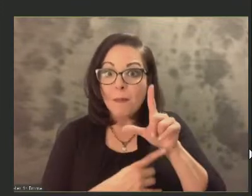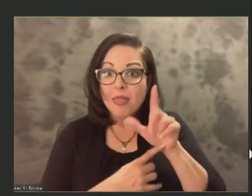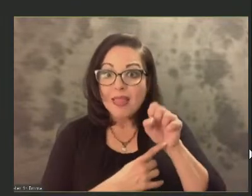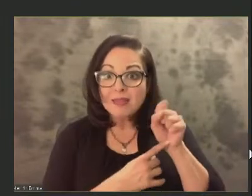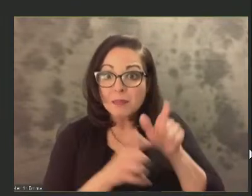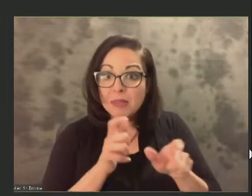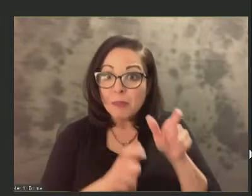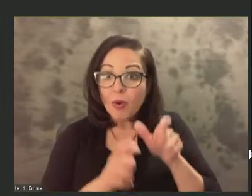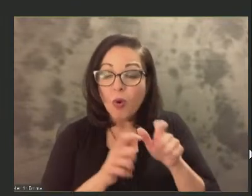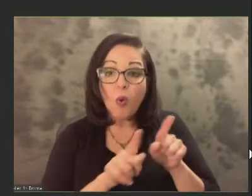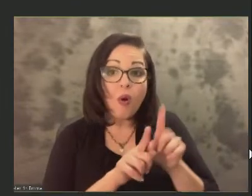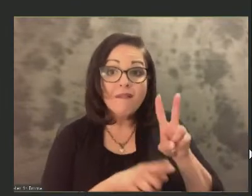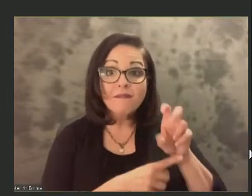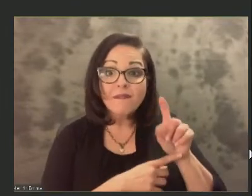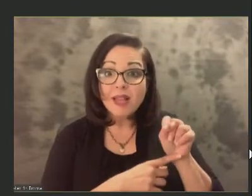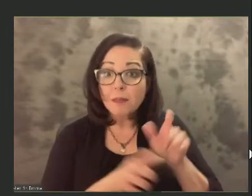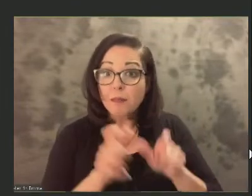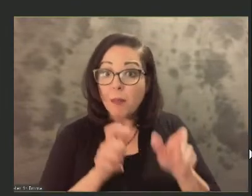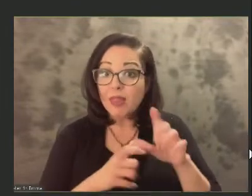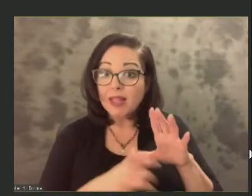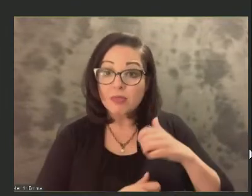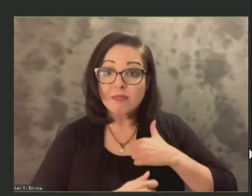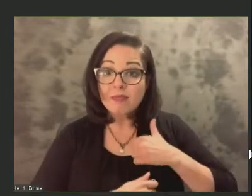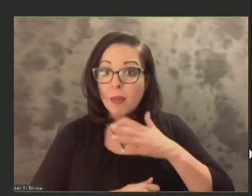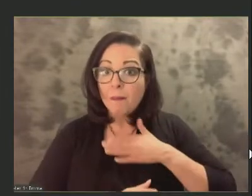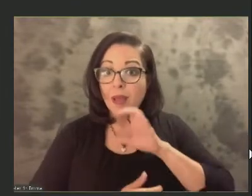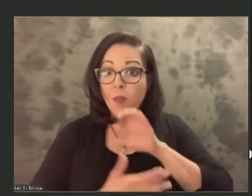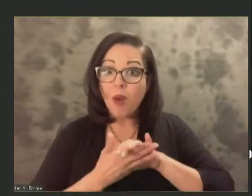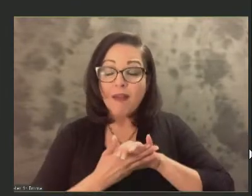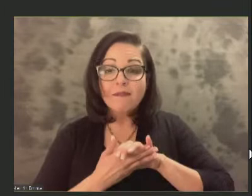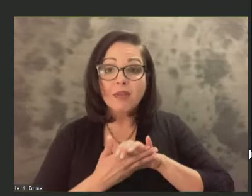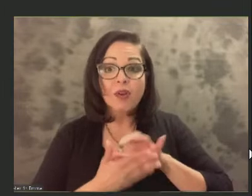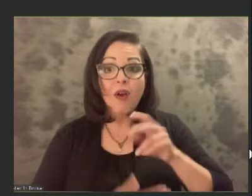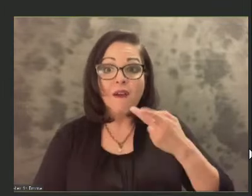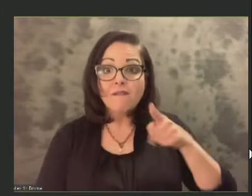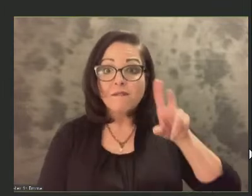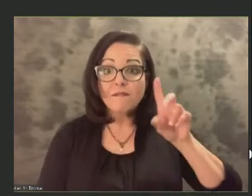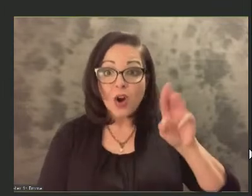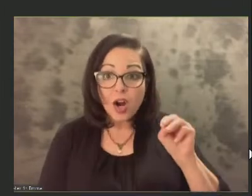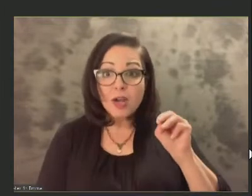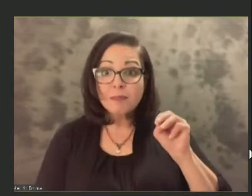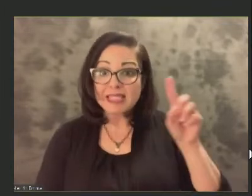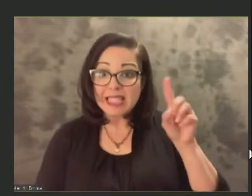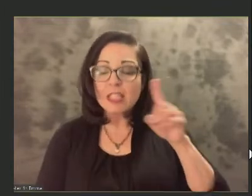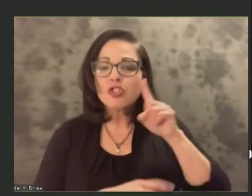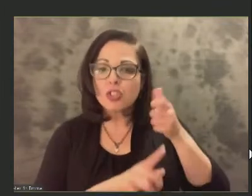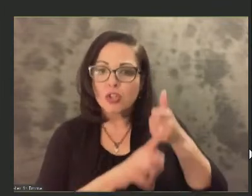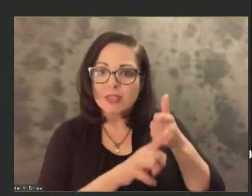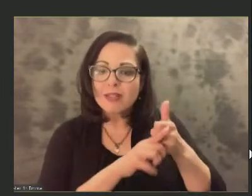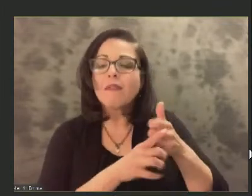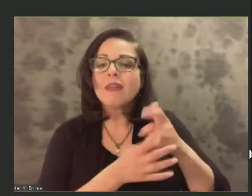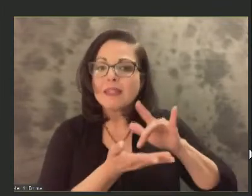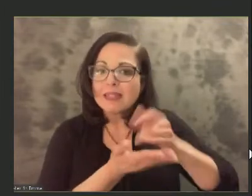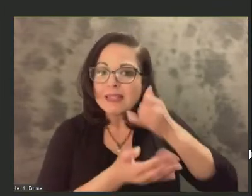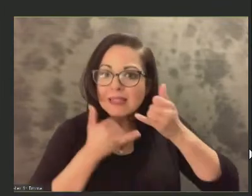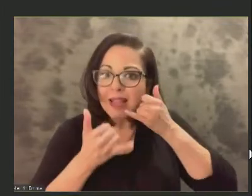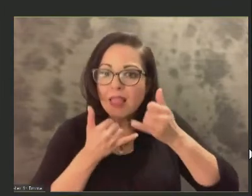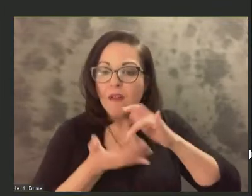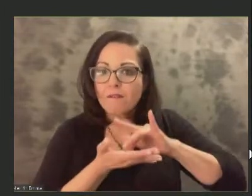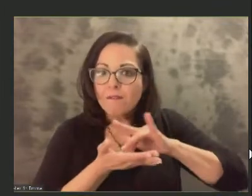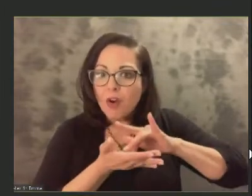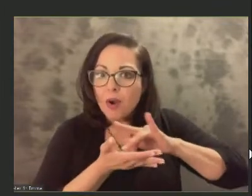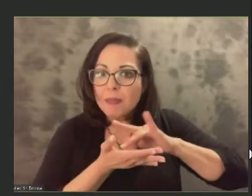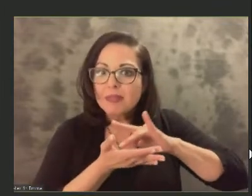our veteran population. My wife is a PharmD who actually does telepharmacology embedded with the